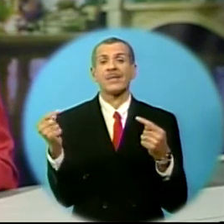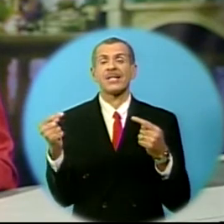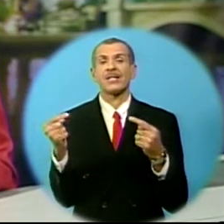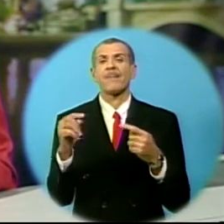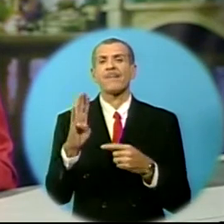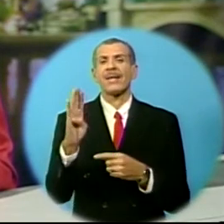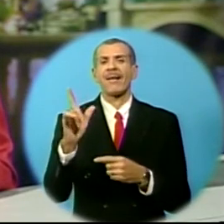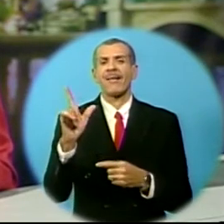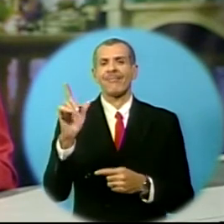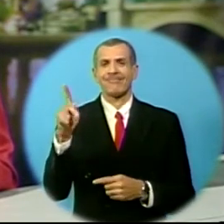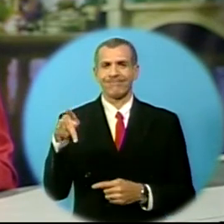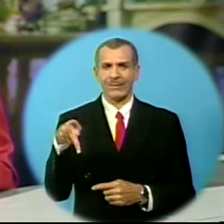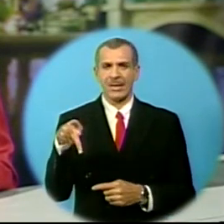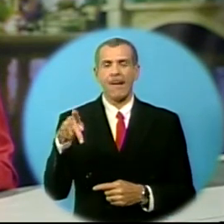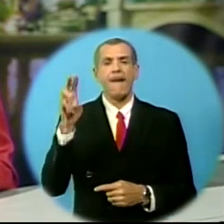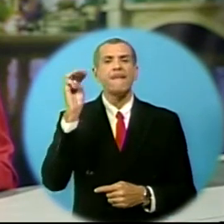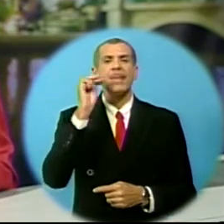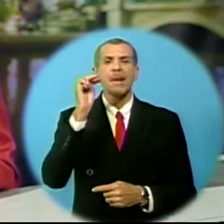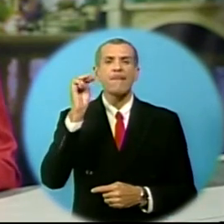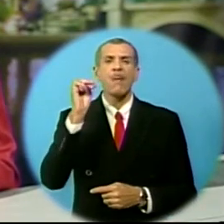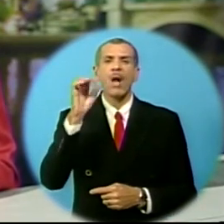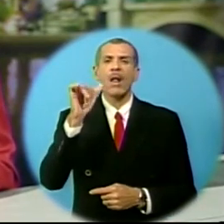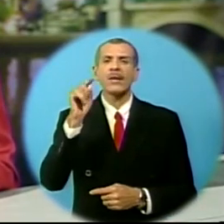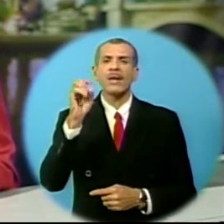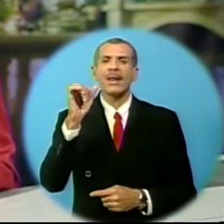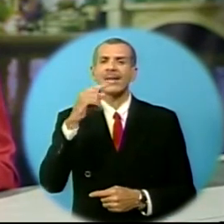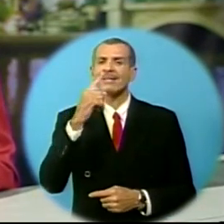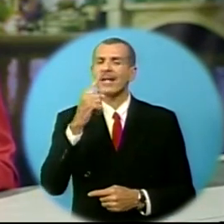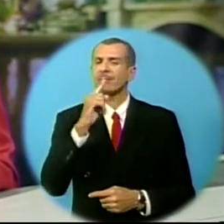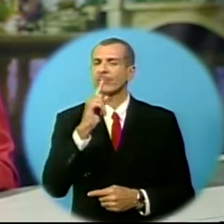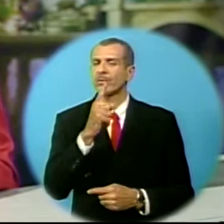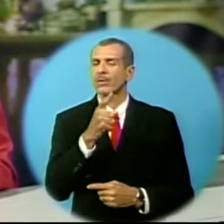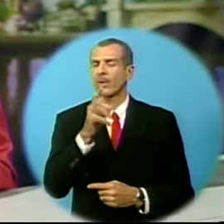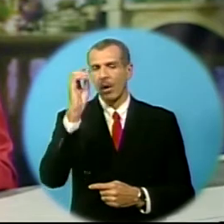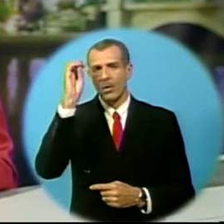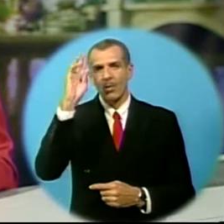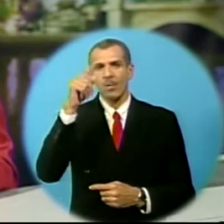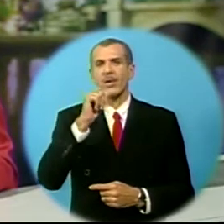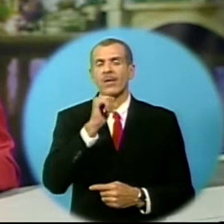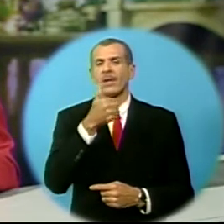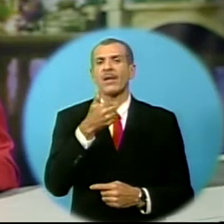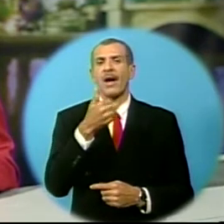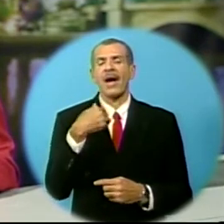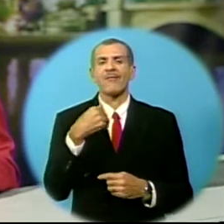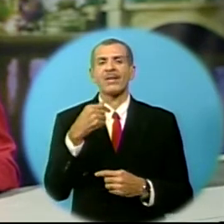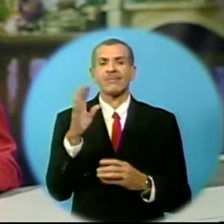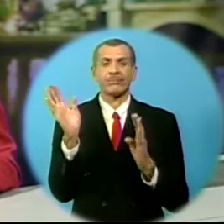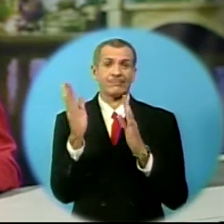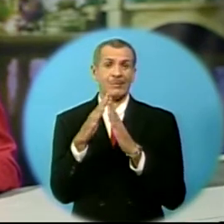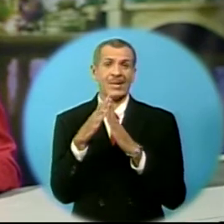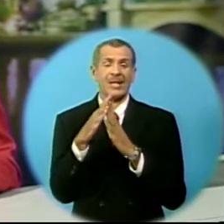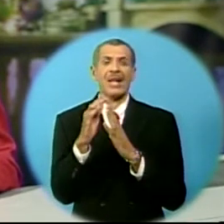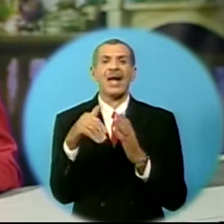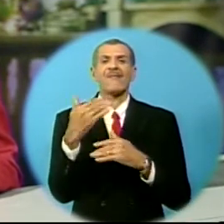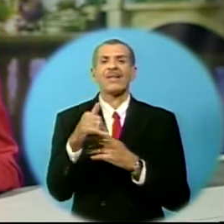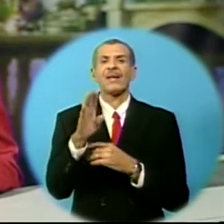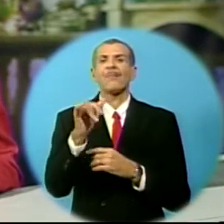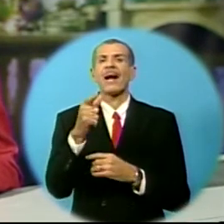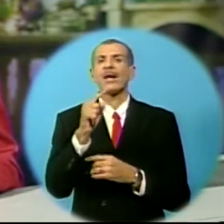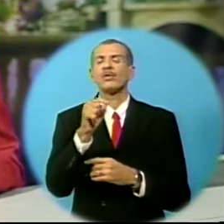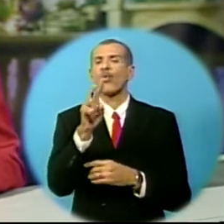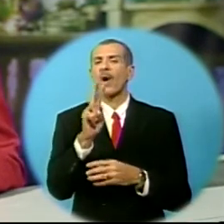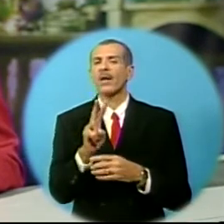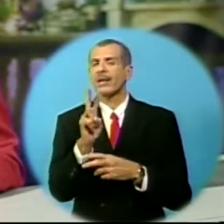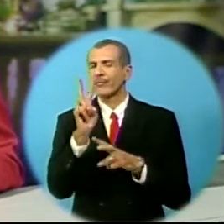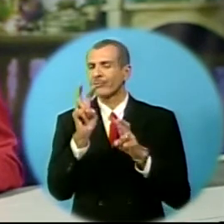opposition Barbados Labour Party, Mia Motley, is chiding Dr. Worrell for not holding a press conference following the bank's quarterly